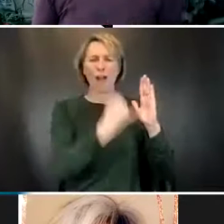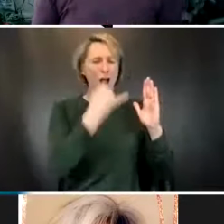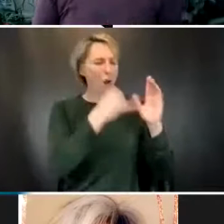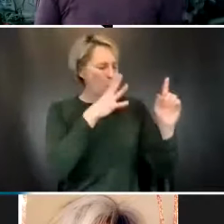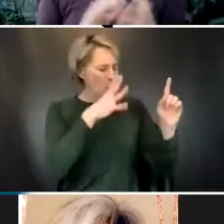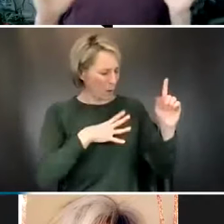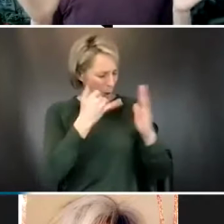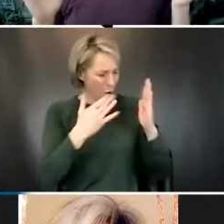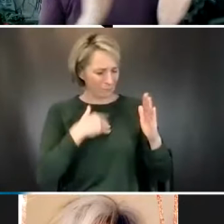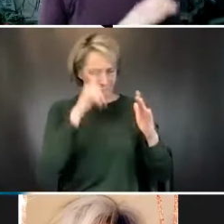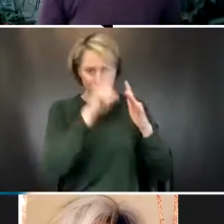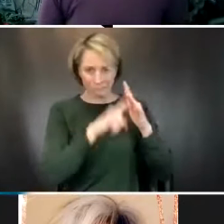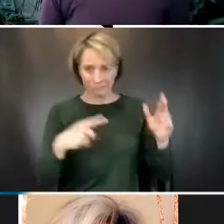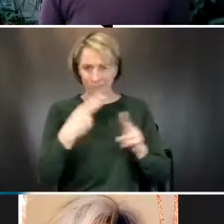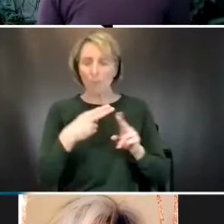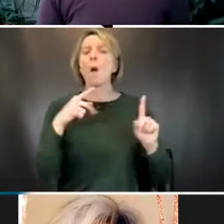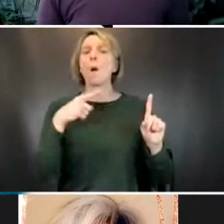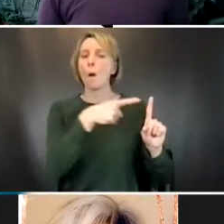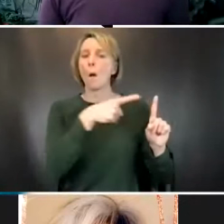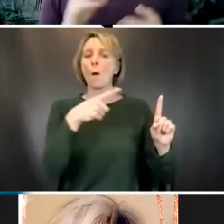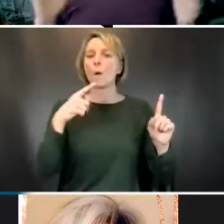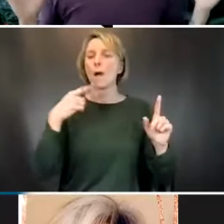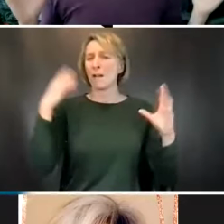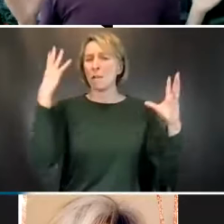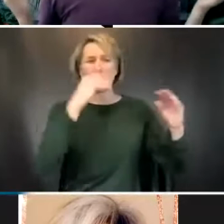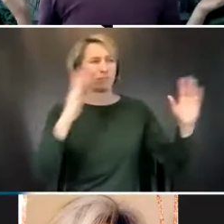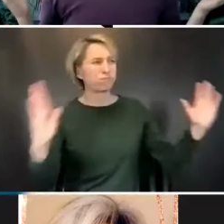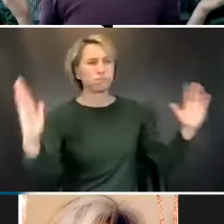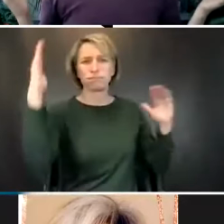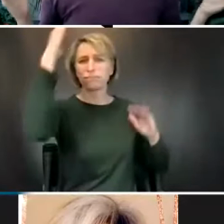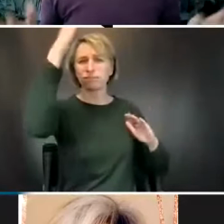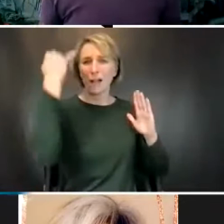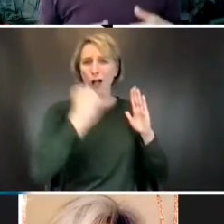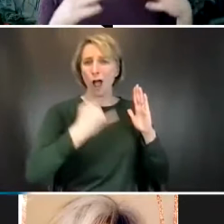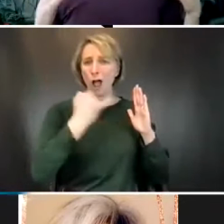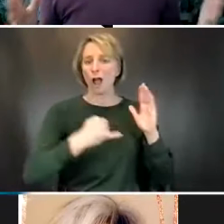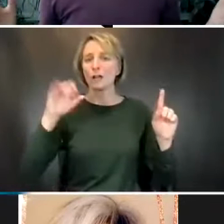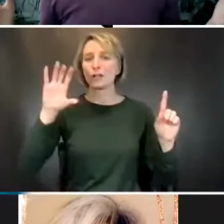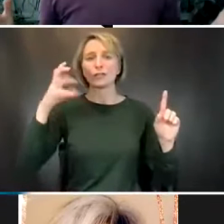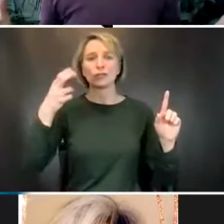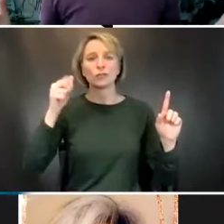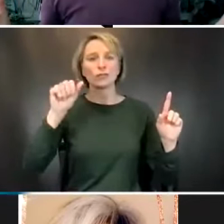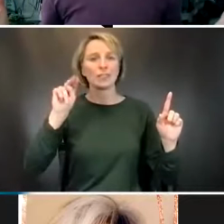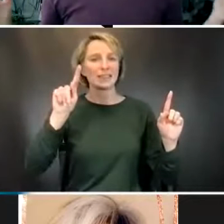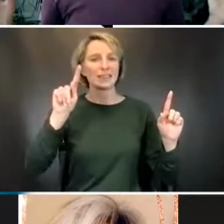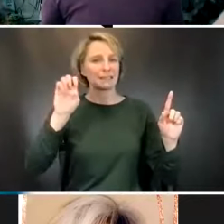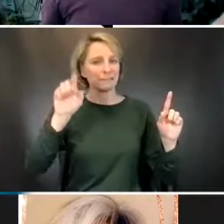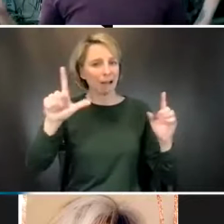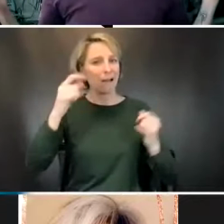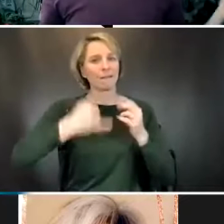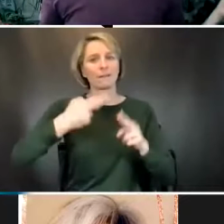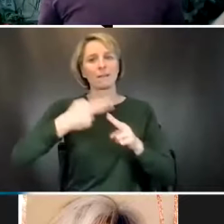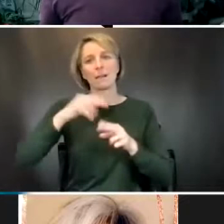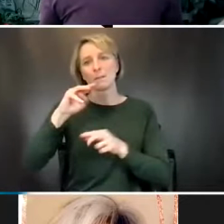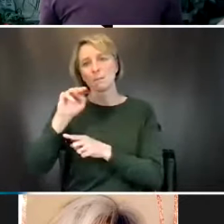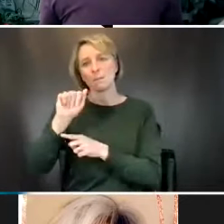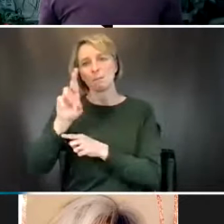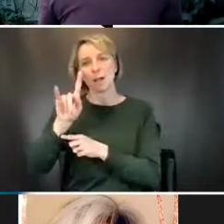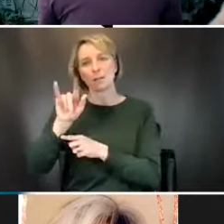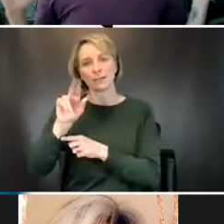but this Chantel Martin. And it's beautiful artwork. To me, it looks like yoga. And so we do this very gentle yoga in front